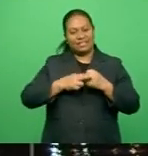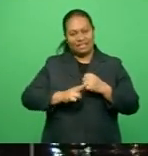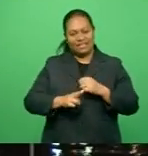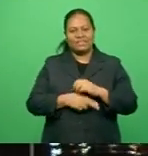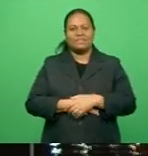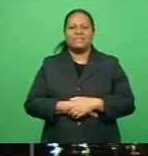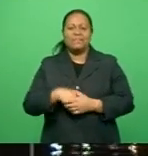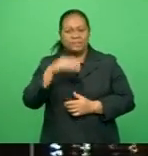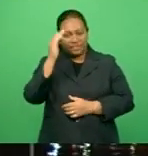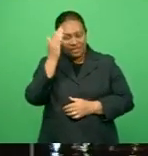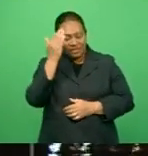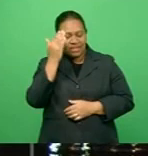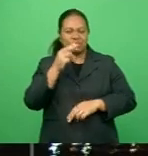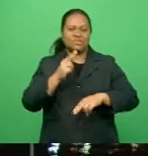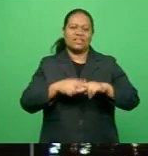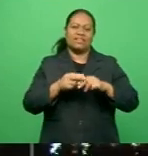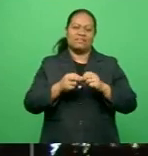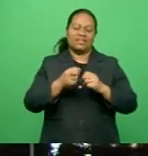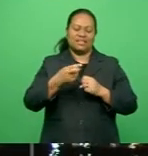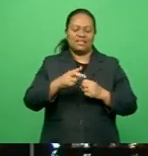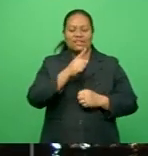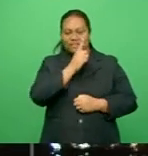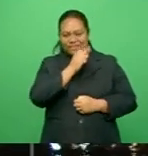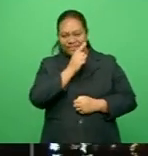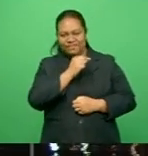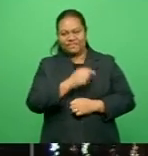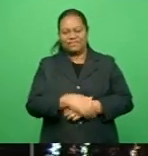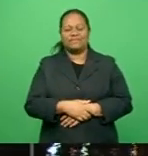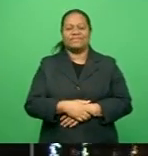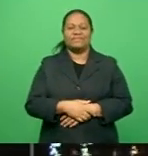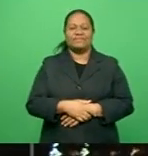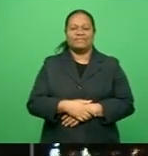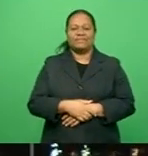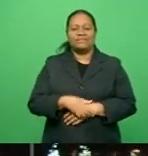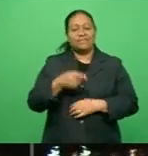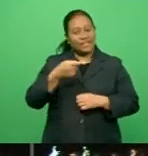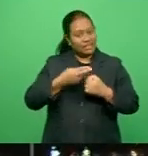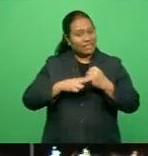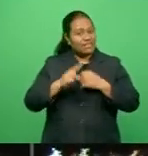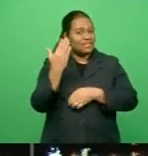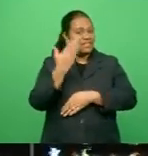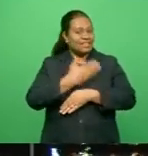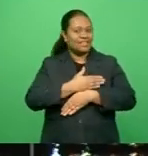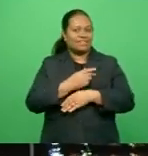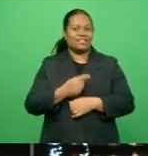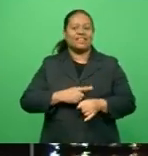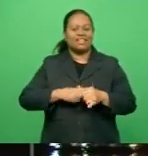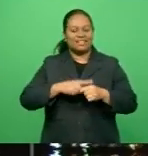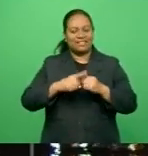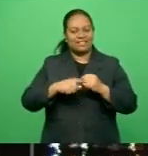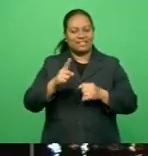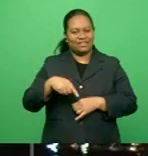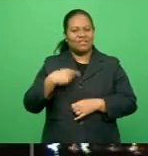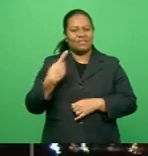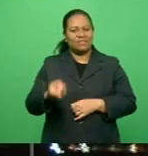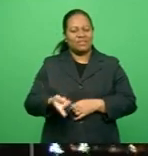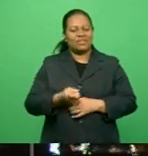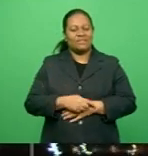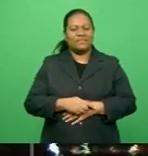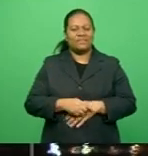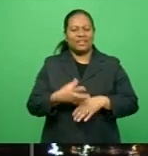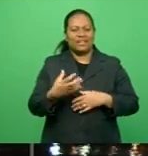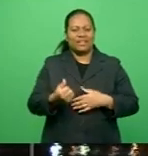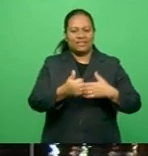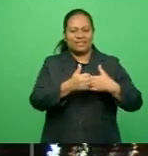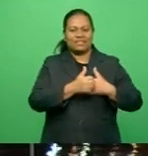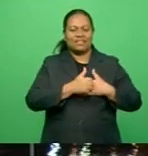fbcnews@fbc.com.fj via Facebook page FBC News and our Twitter page at FBC_news. That's your news for tonight. Until tomorrow, from the team and I, have a